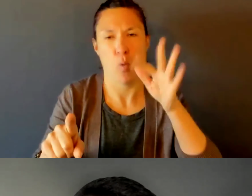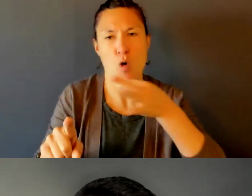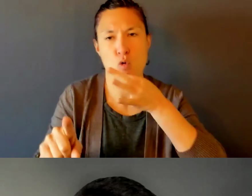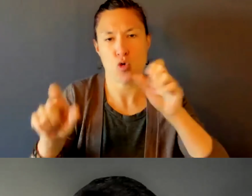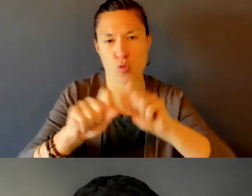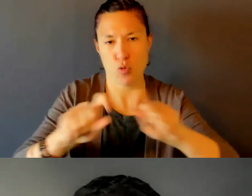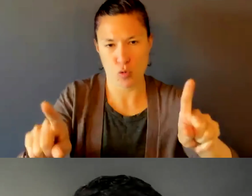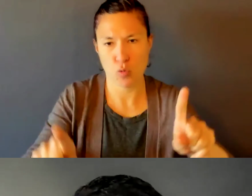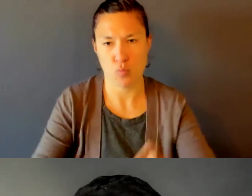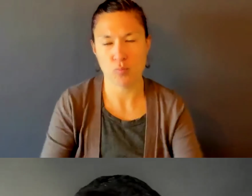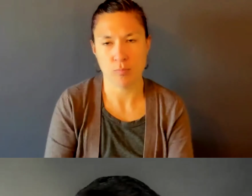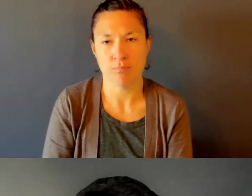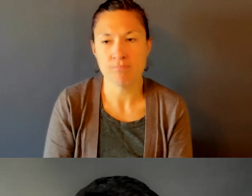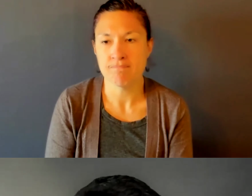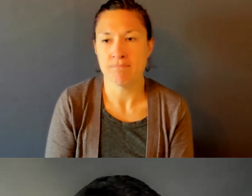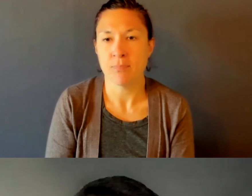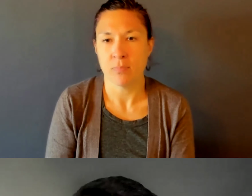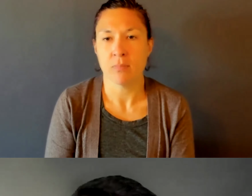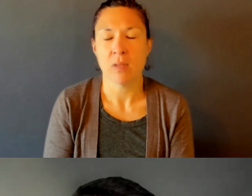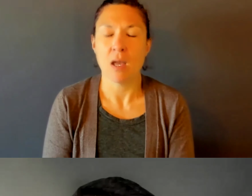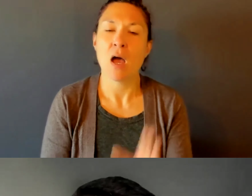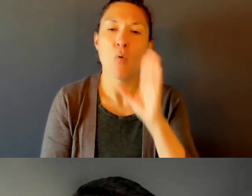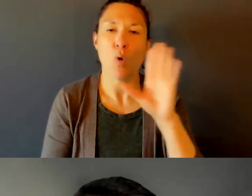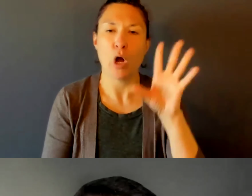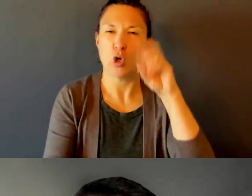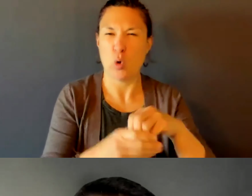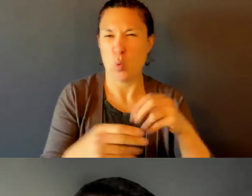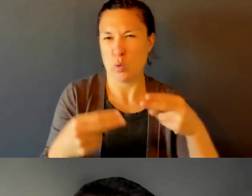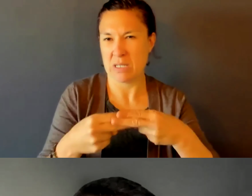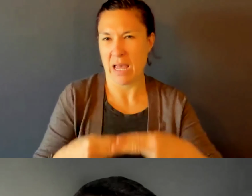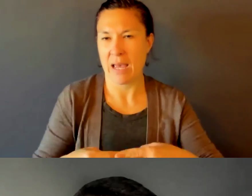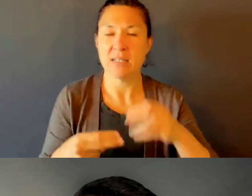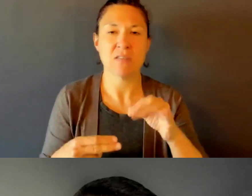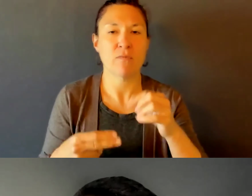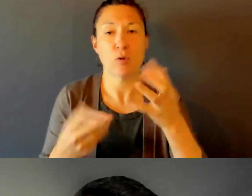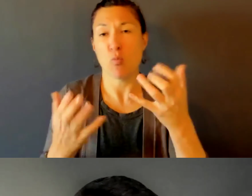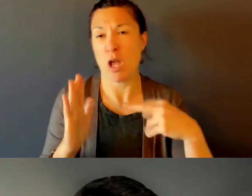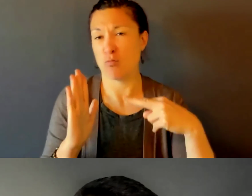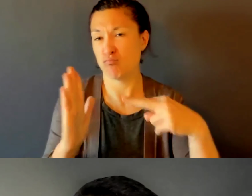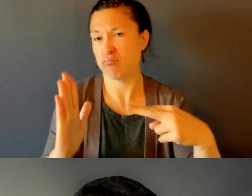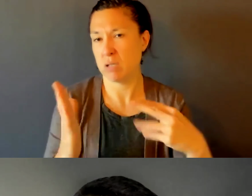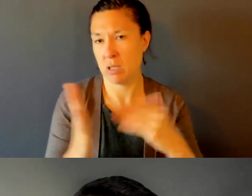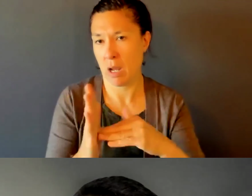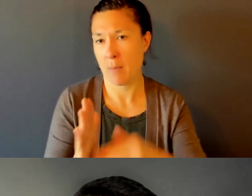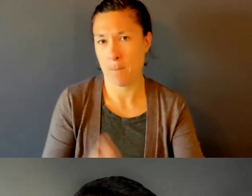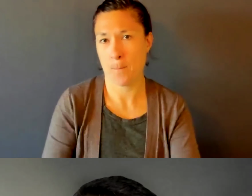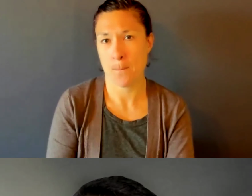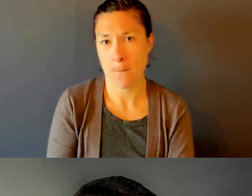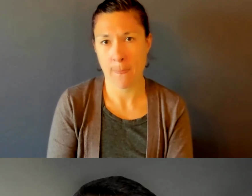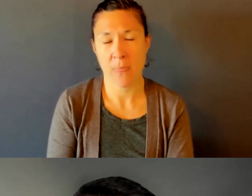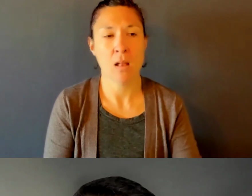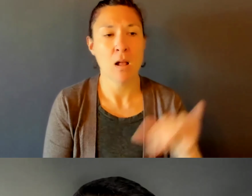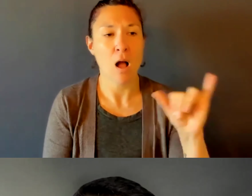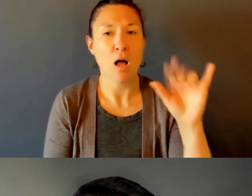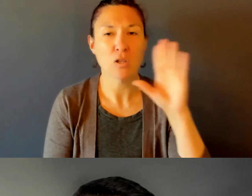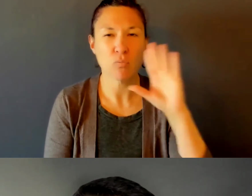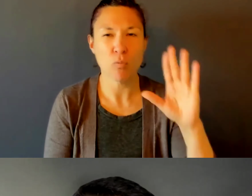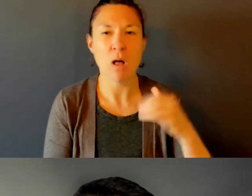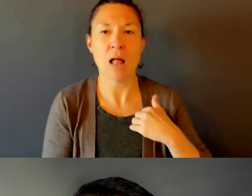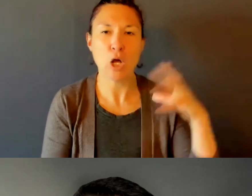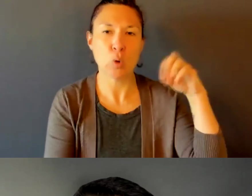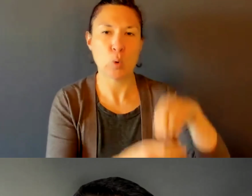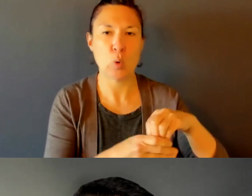so that you can take a look at them if you wanted to go back to something that we said. It'll also have a link to the recording